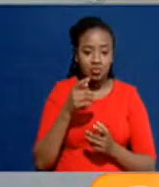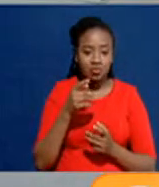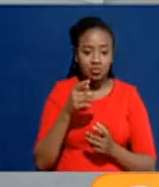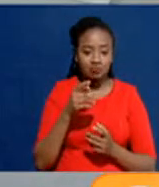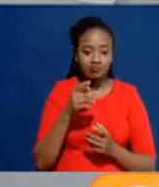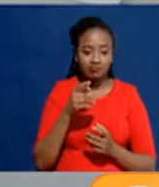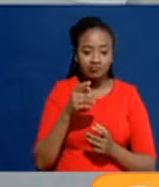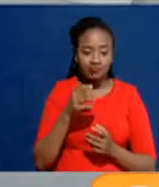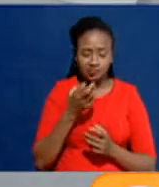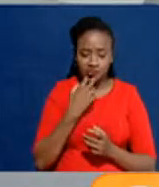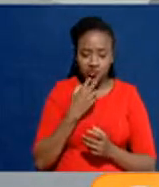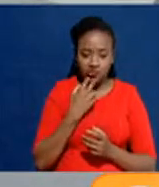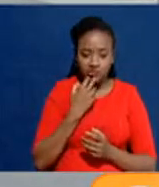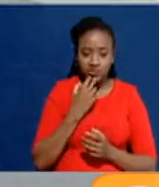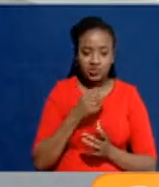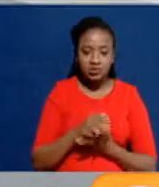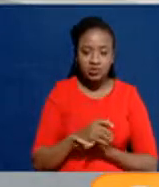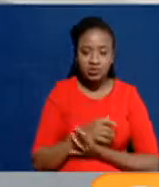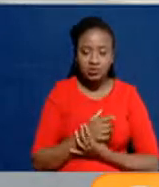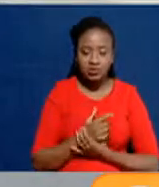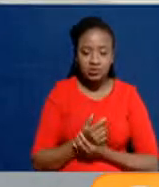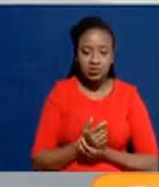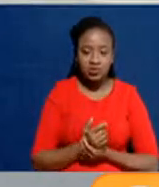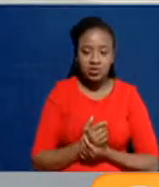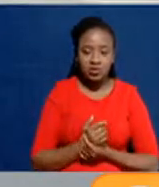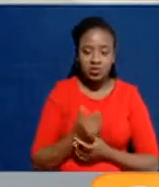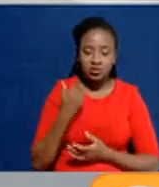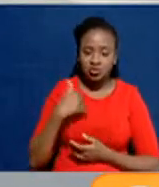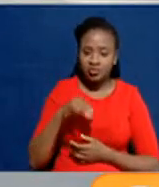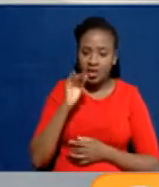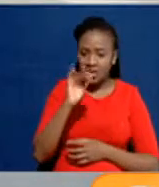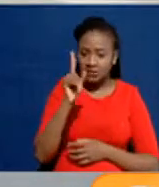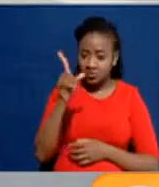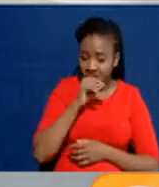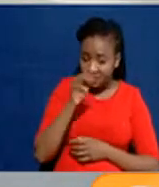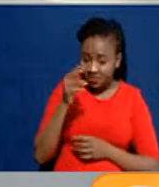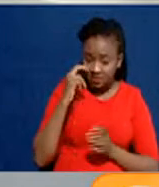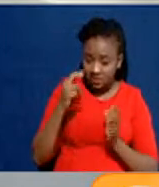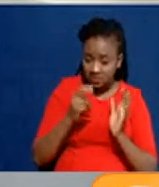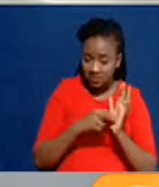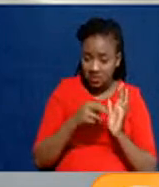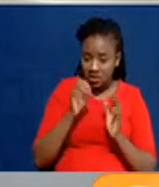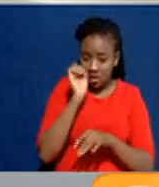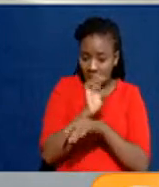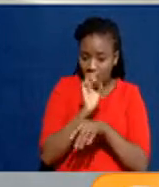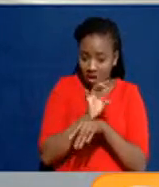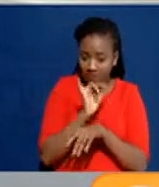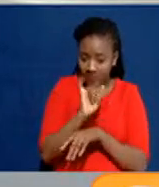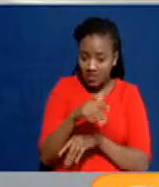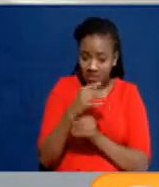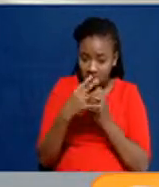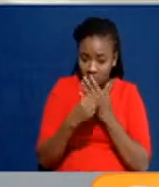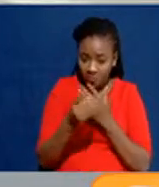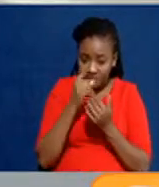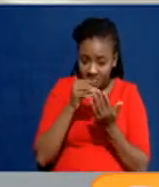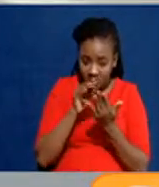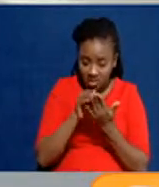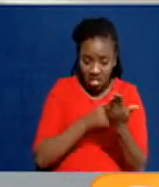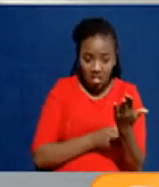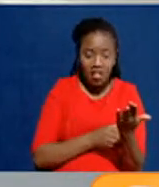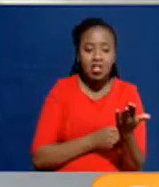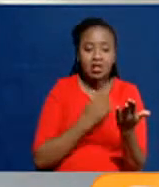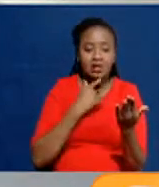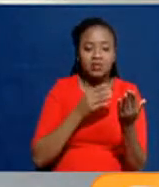on Tuesday. And I asked him if he has seen a copy of the advisory, and he said it was sent